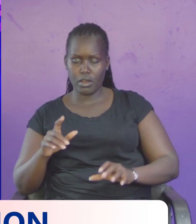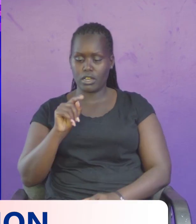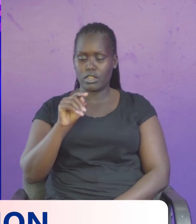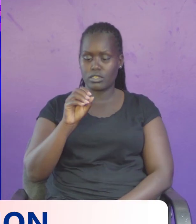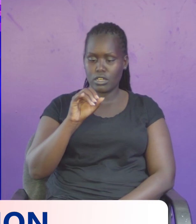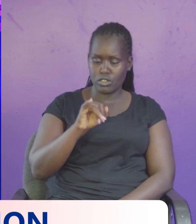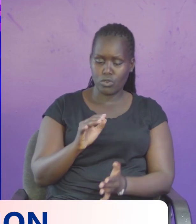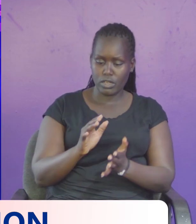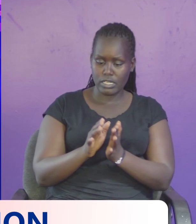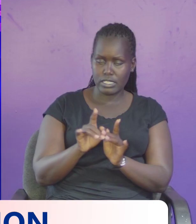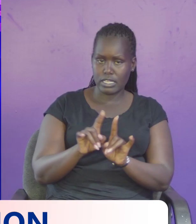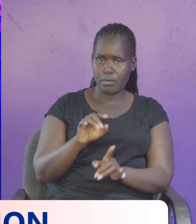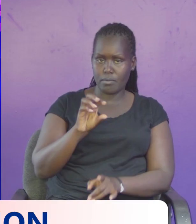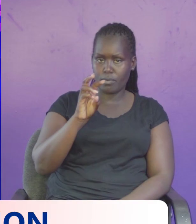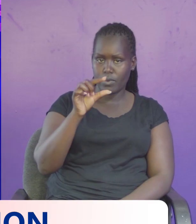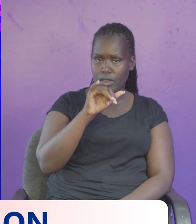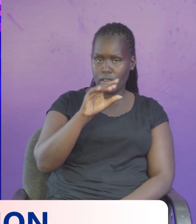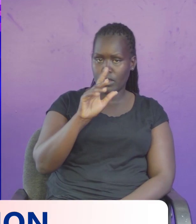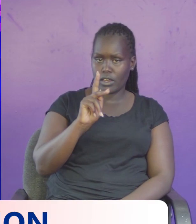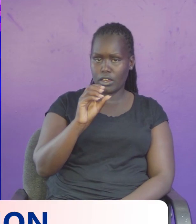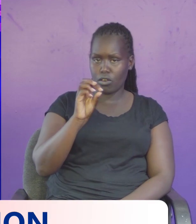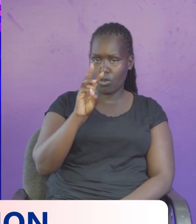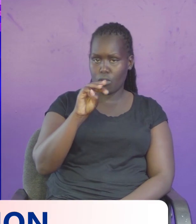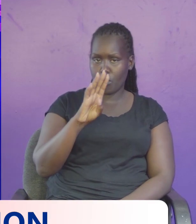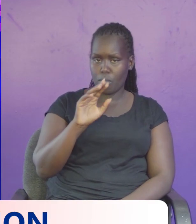find all of them. Ethiopians are in Kenya.